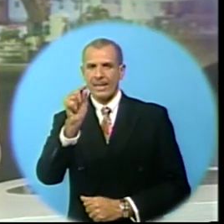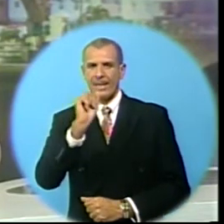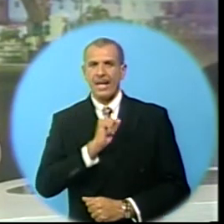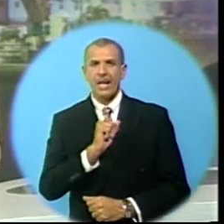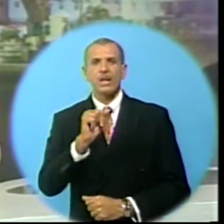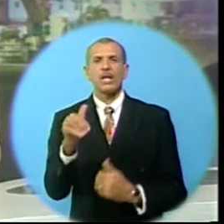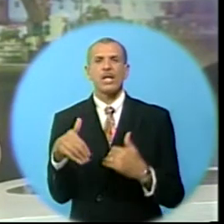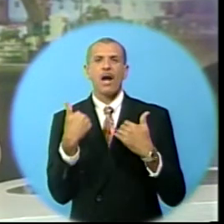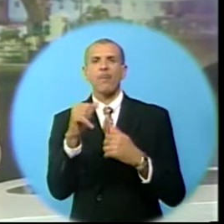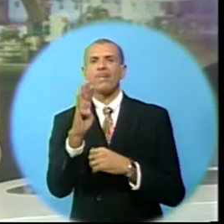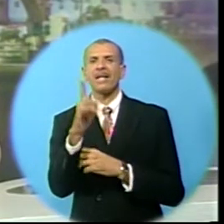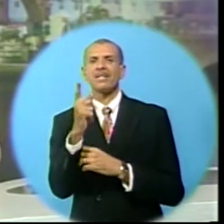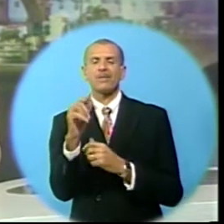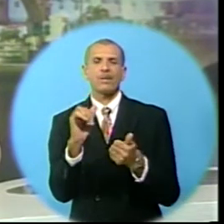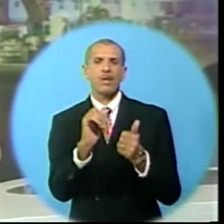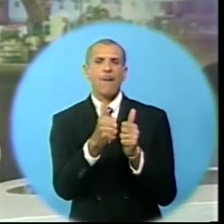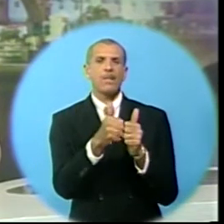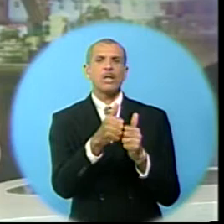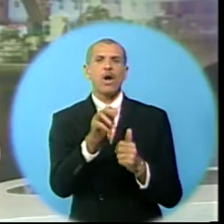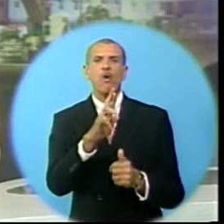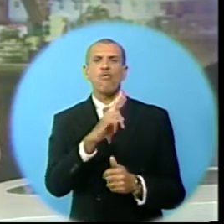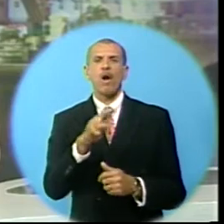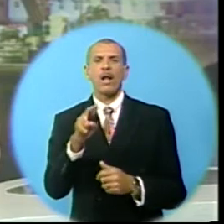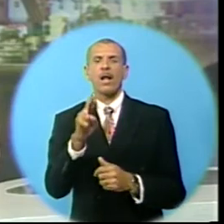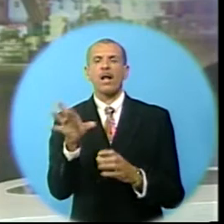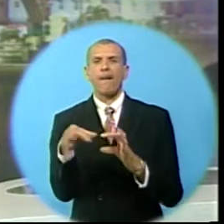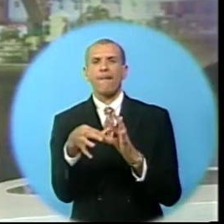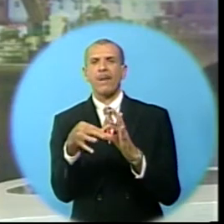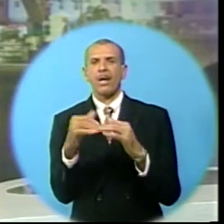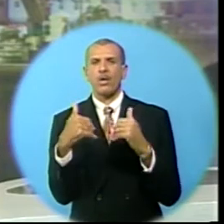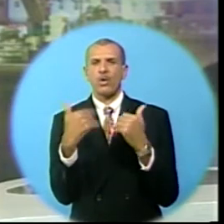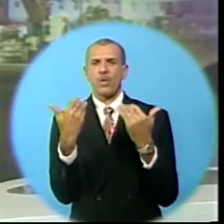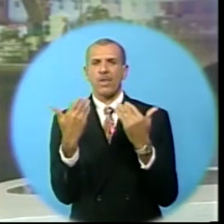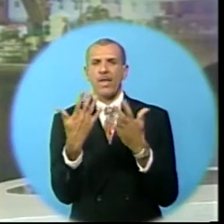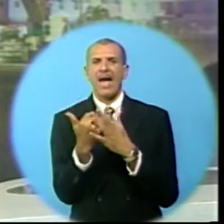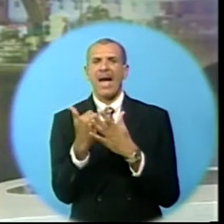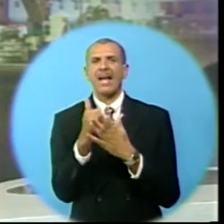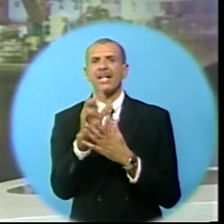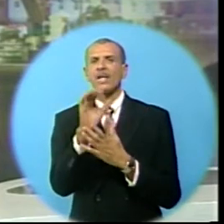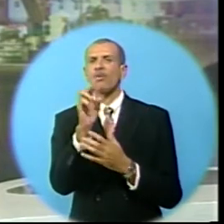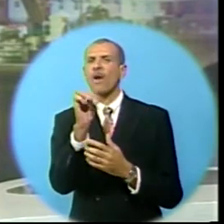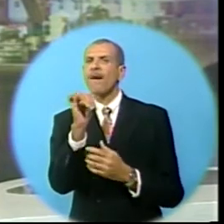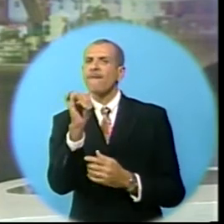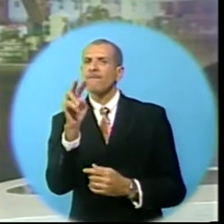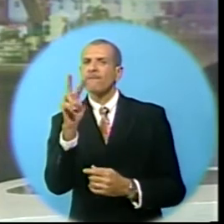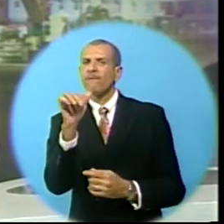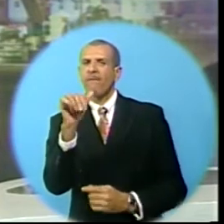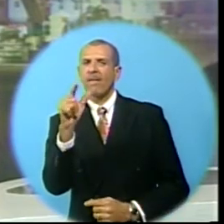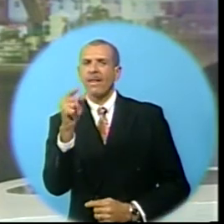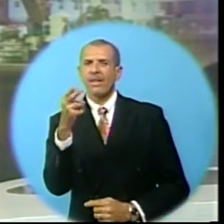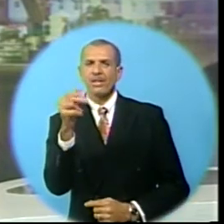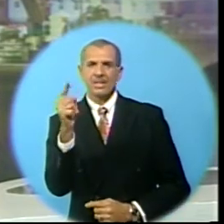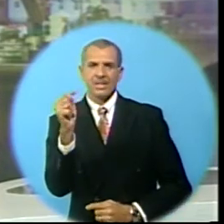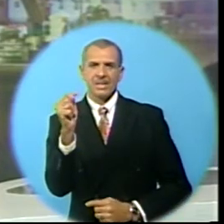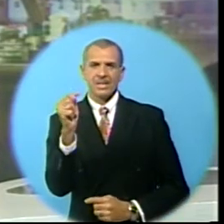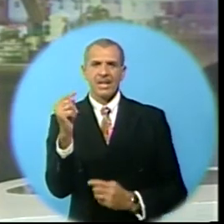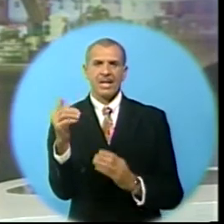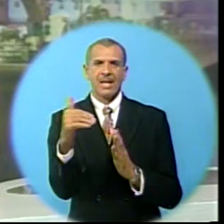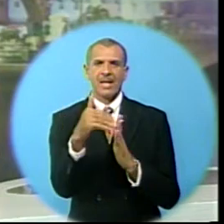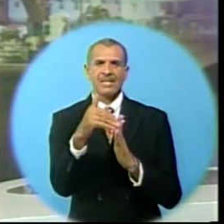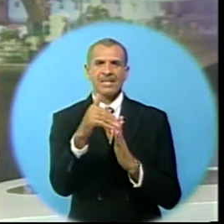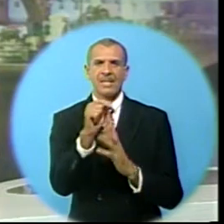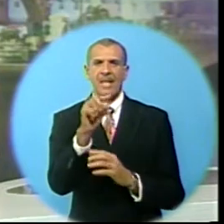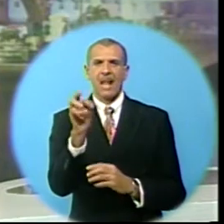be taking on Royal Combined Youth, while on Monday it'll be Crimeville Hitters versus St. Elmo Friends. Meanwhile, the